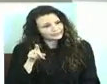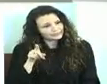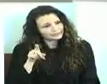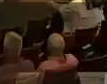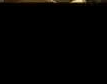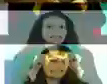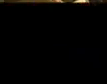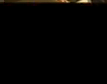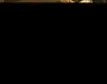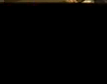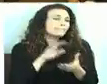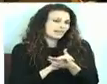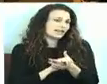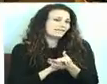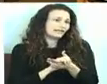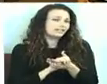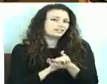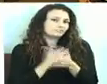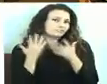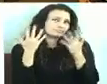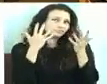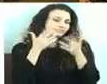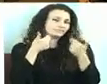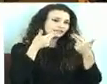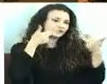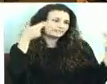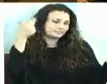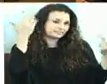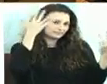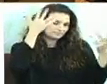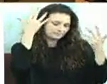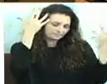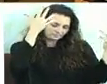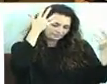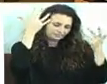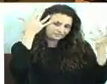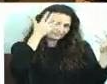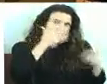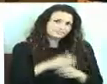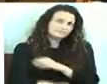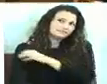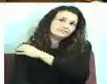Keep on believing until you see it manifested. Thank you.